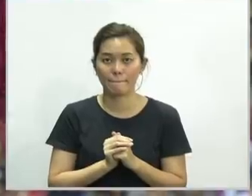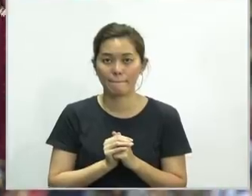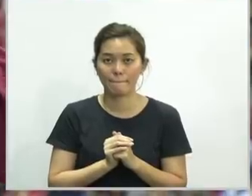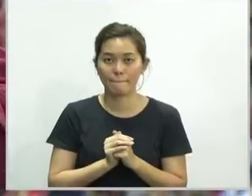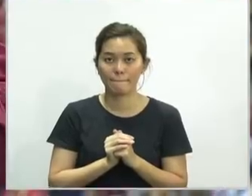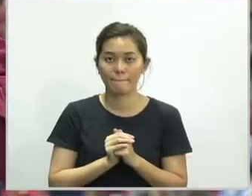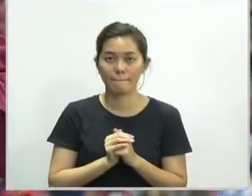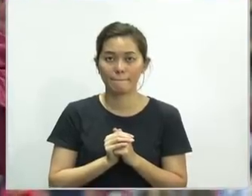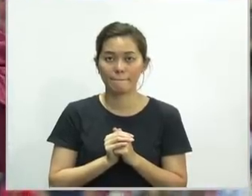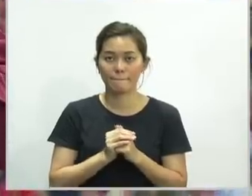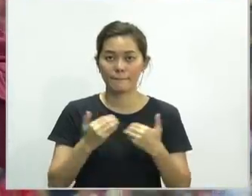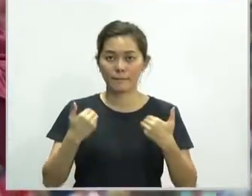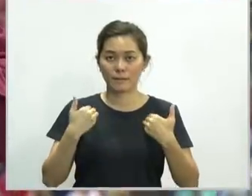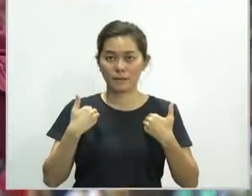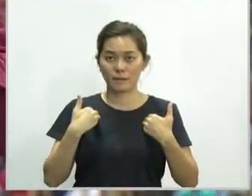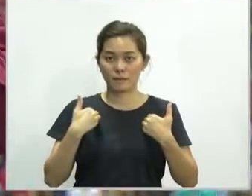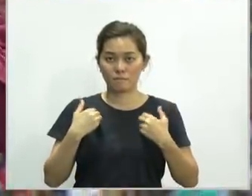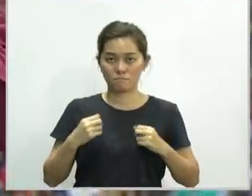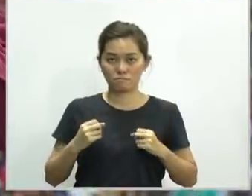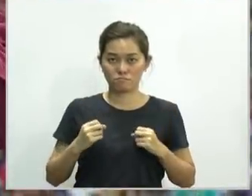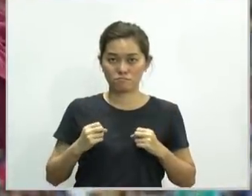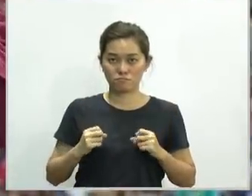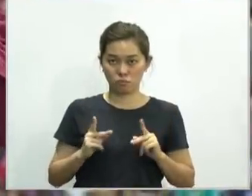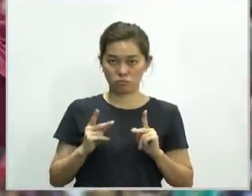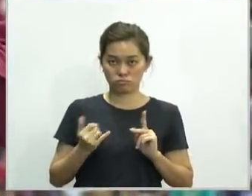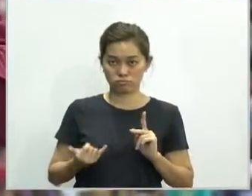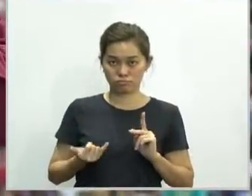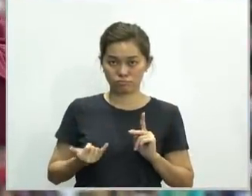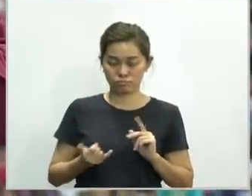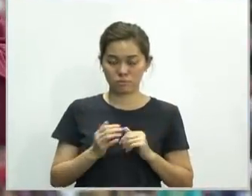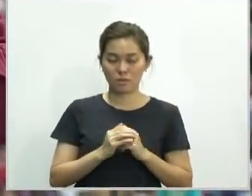Just have this moment now.